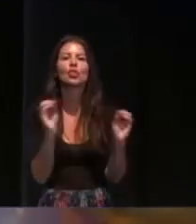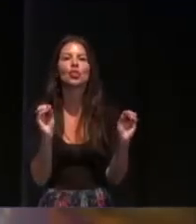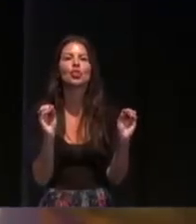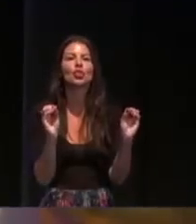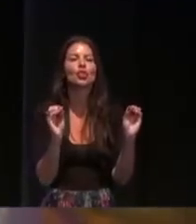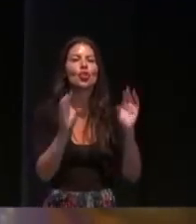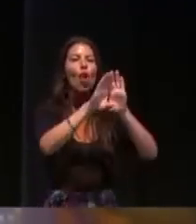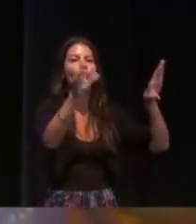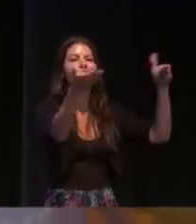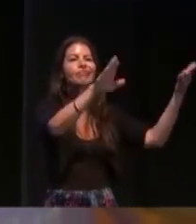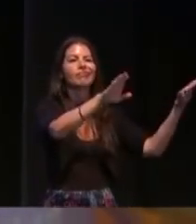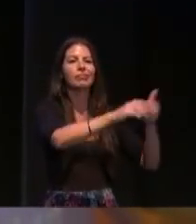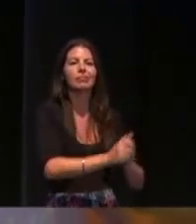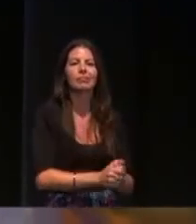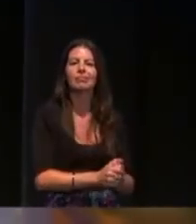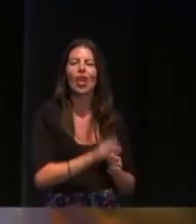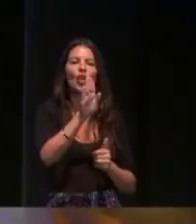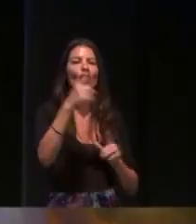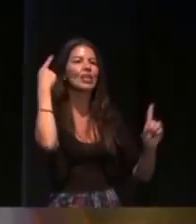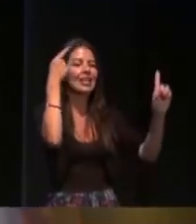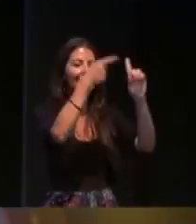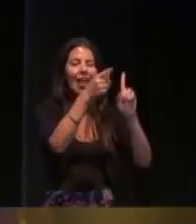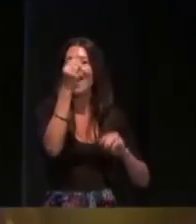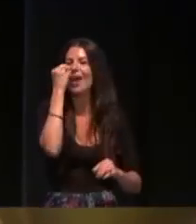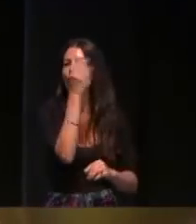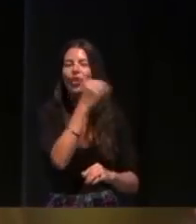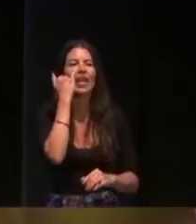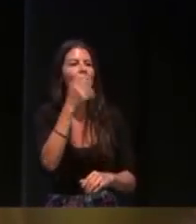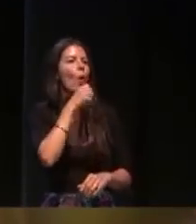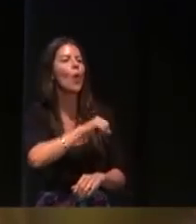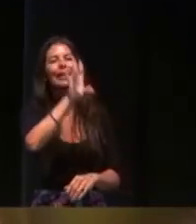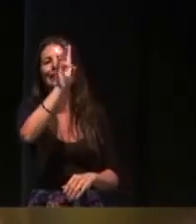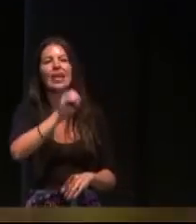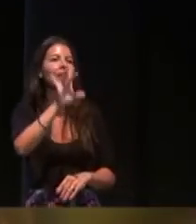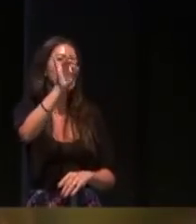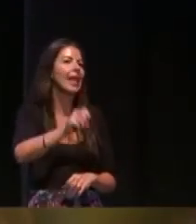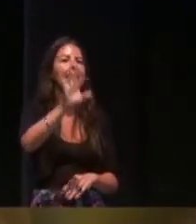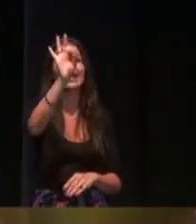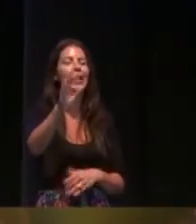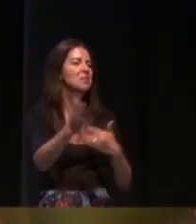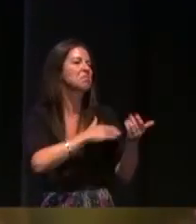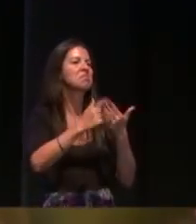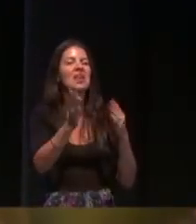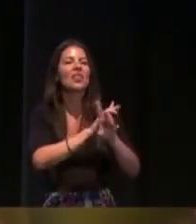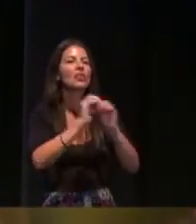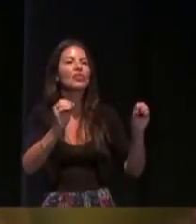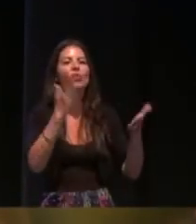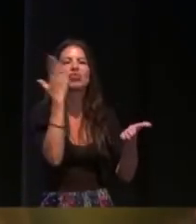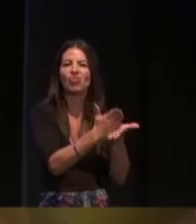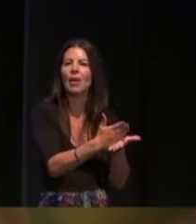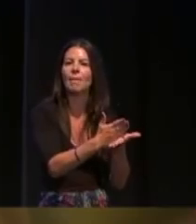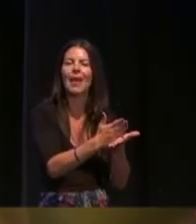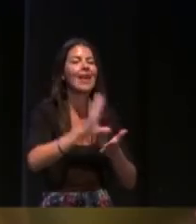shelf life on your destiny. I don't care whether you're 50, 60, 70, 80, 90, 100, whatever. There's no shelf life.